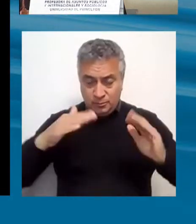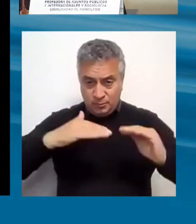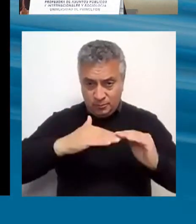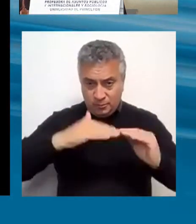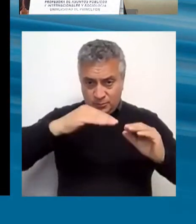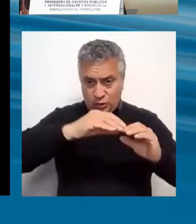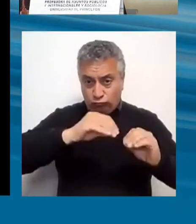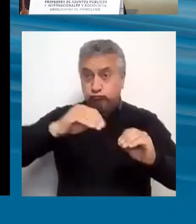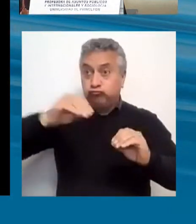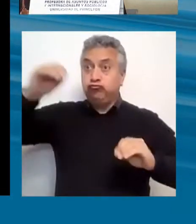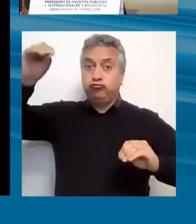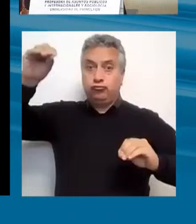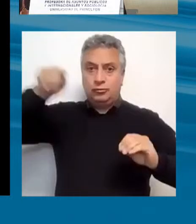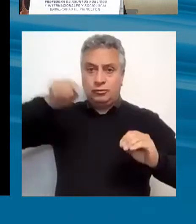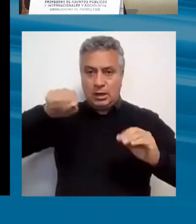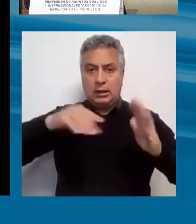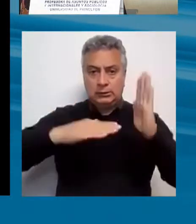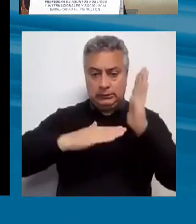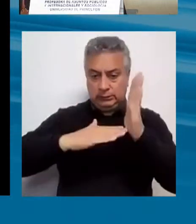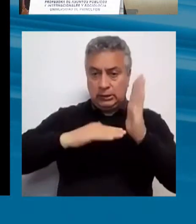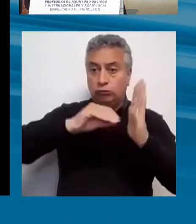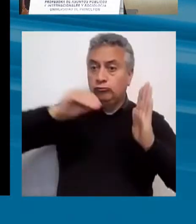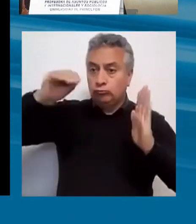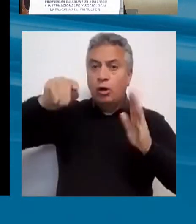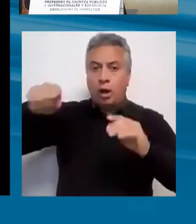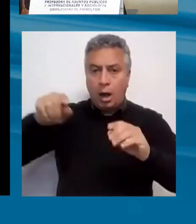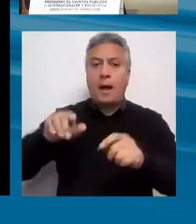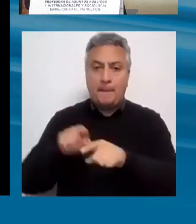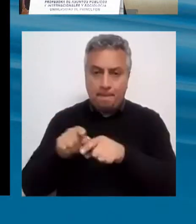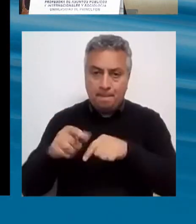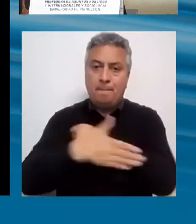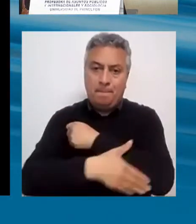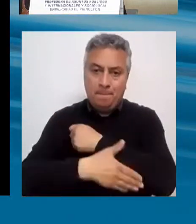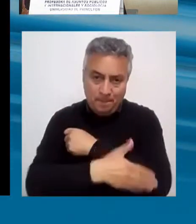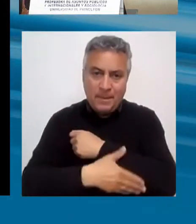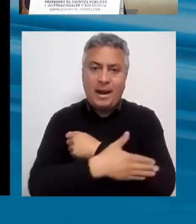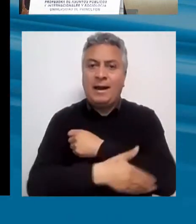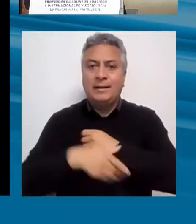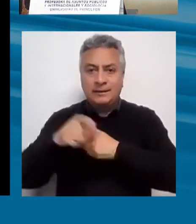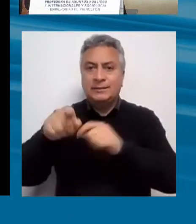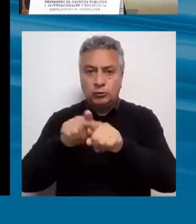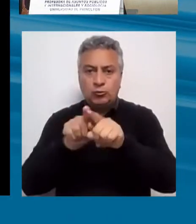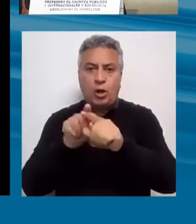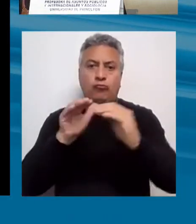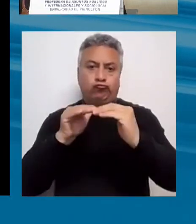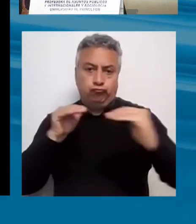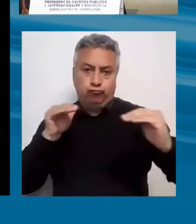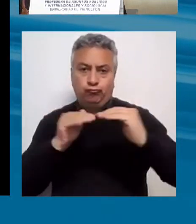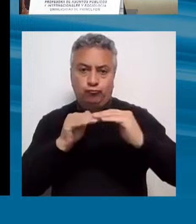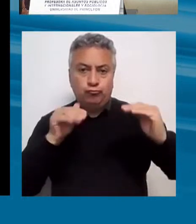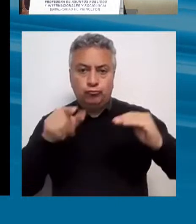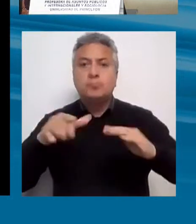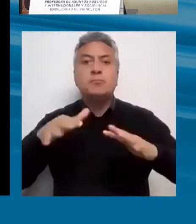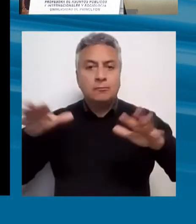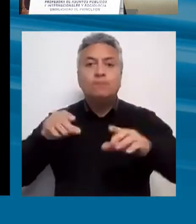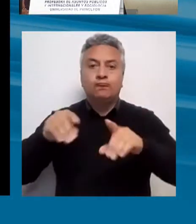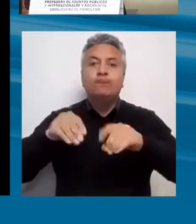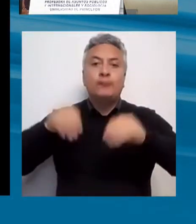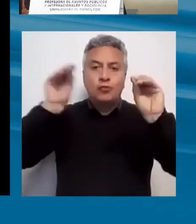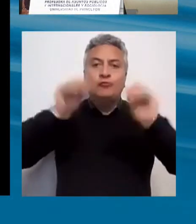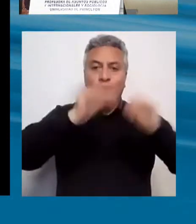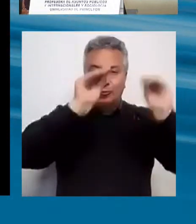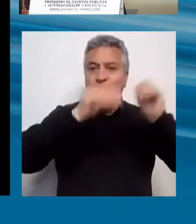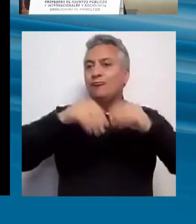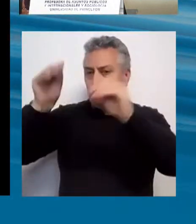Latin American countries. This is in the top right-hand corners, and in the countries where there is less difference, where there is more